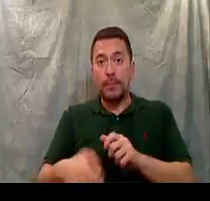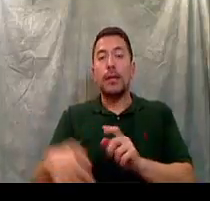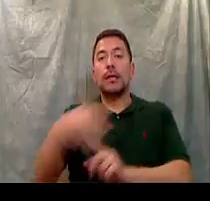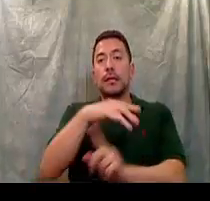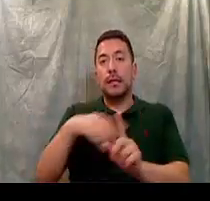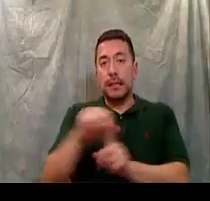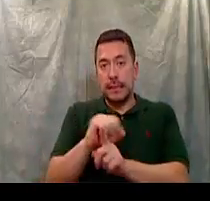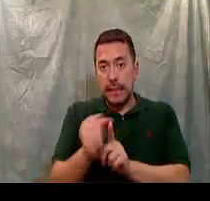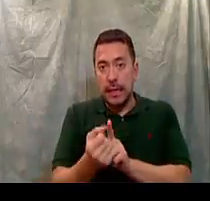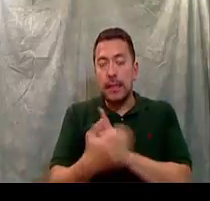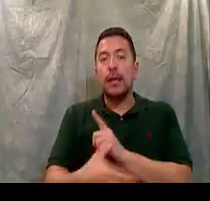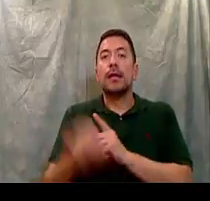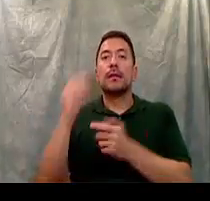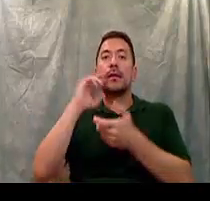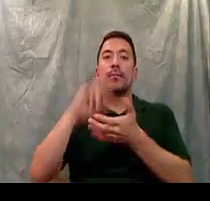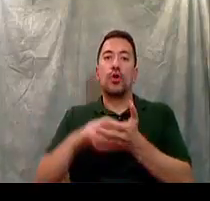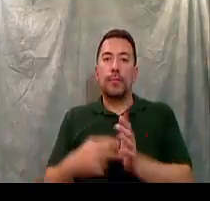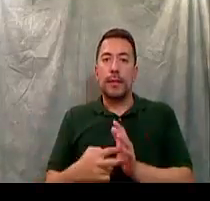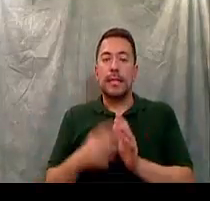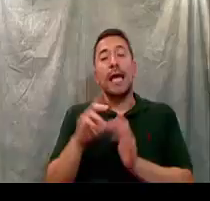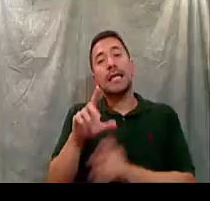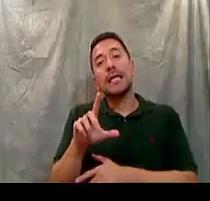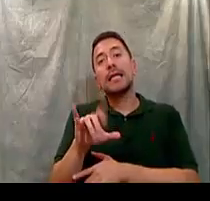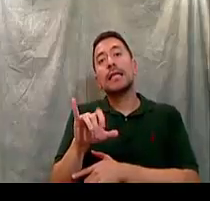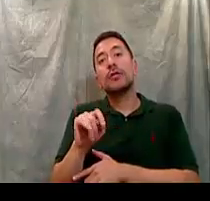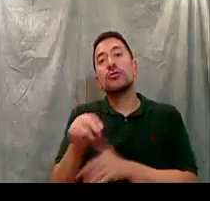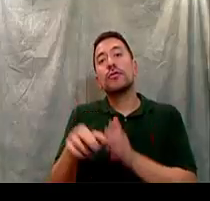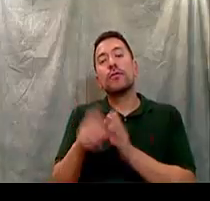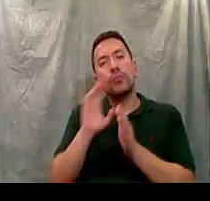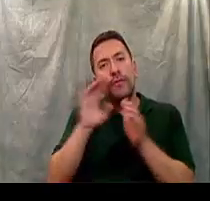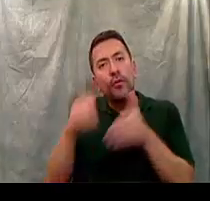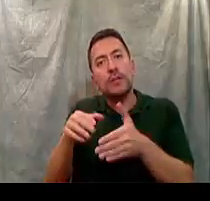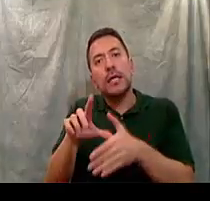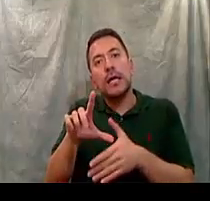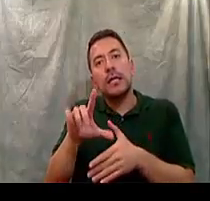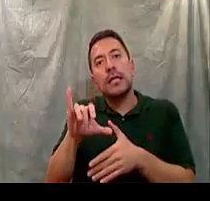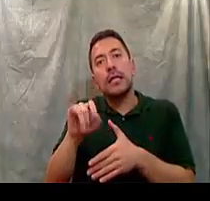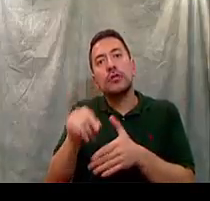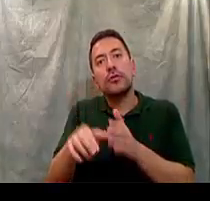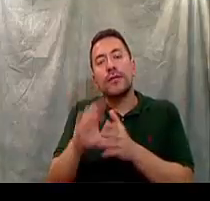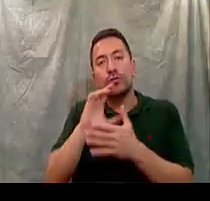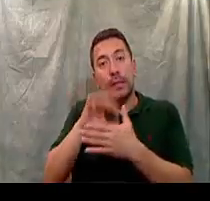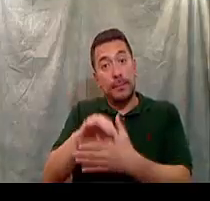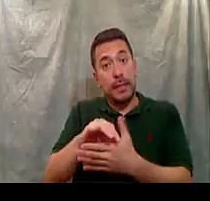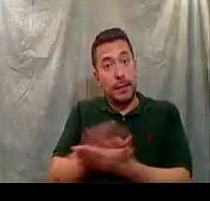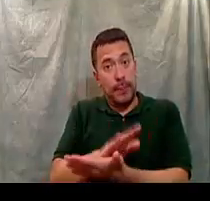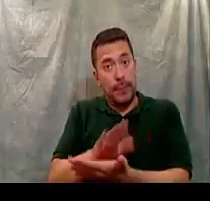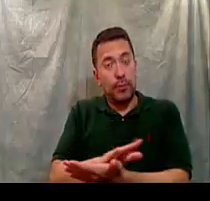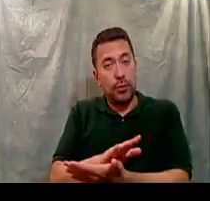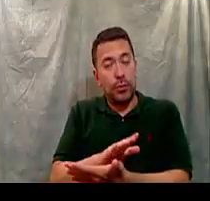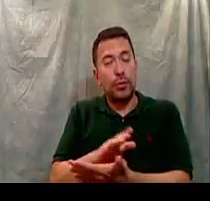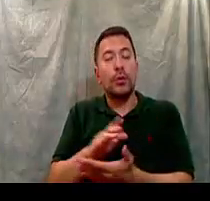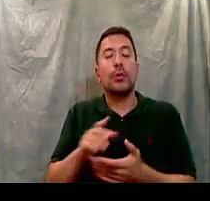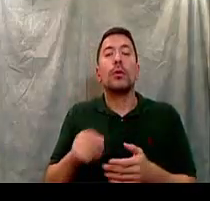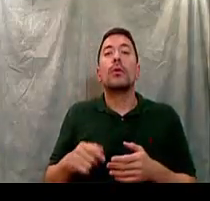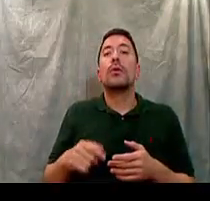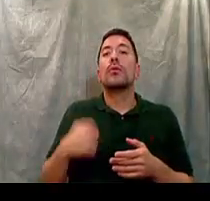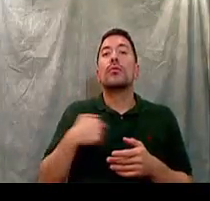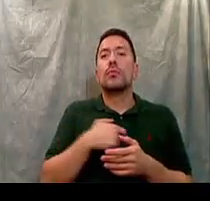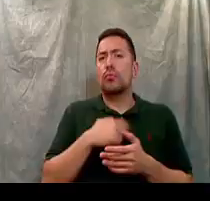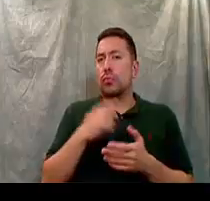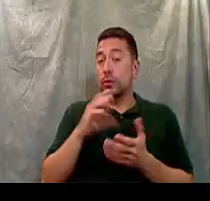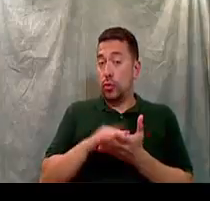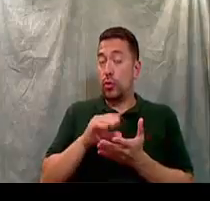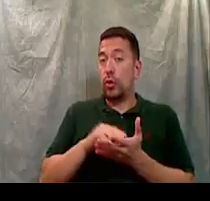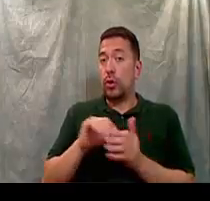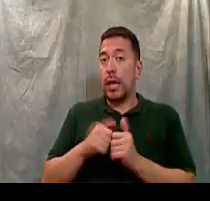and then your literature review. You're going to really zone in on the literature review, which is really the meat of the paper and what we want to learn how to do well at the end of